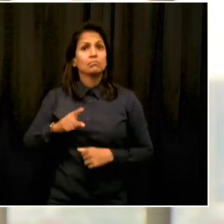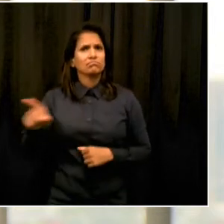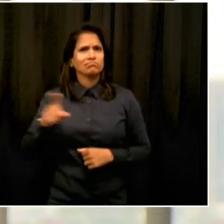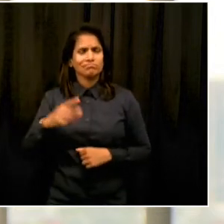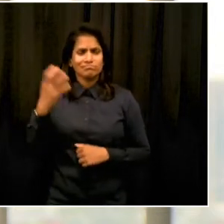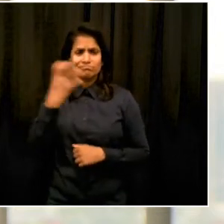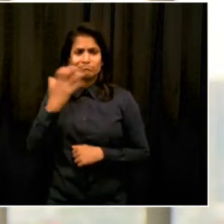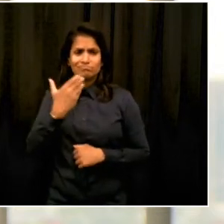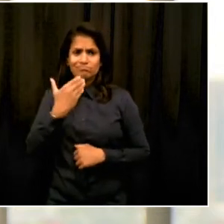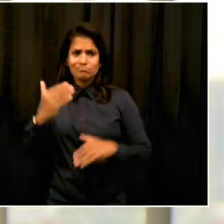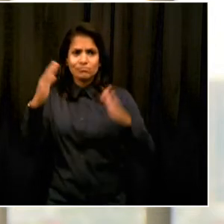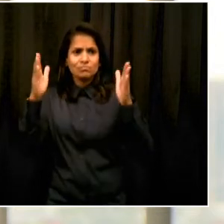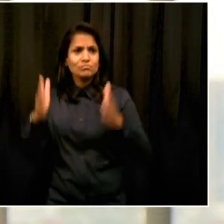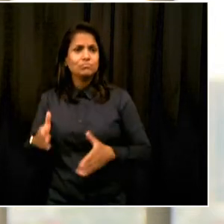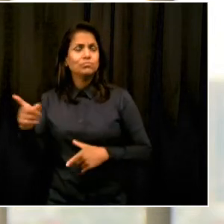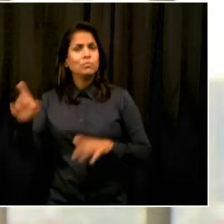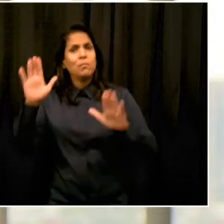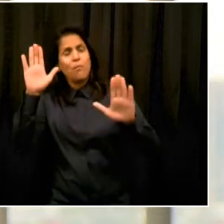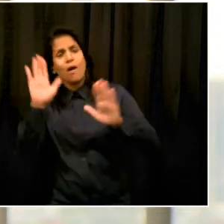15 minutes ago.